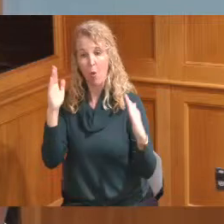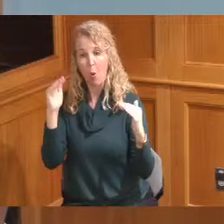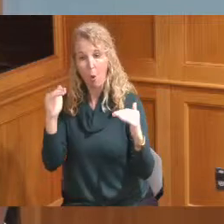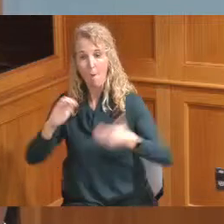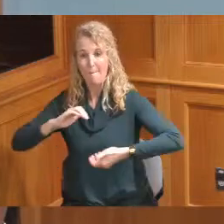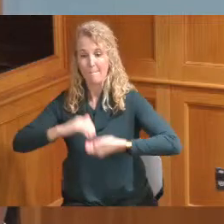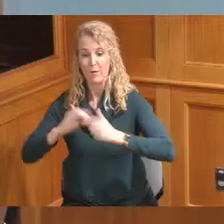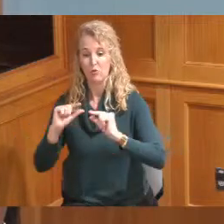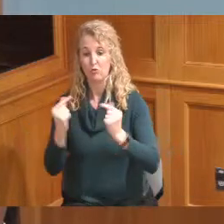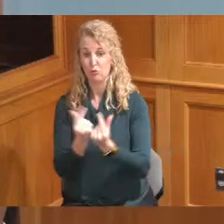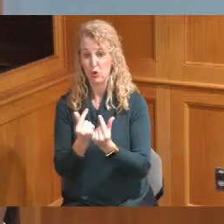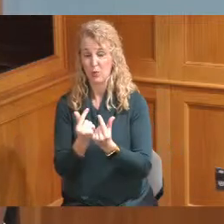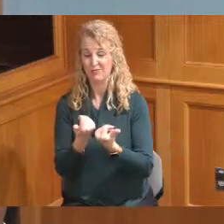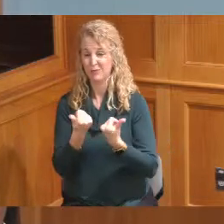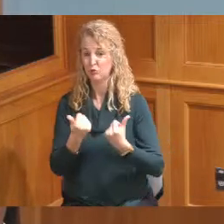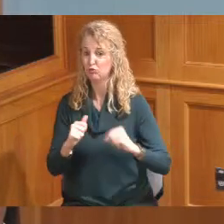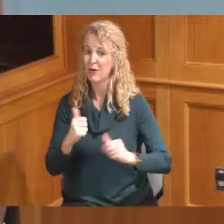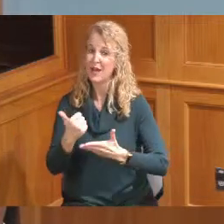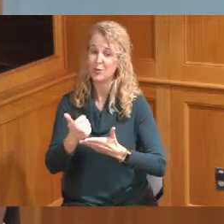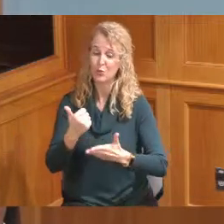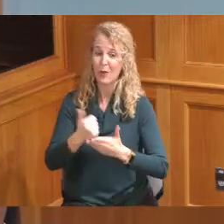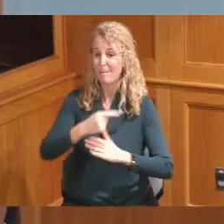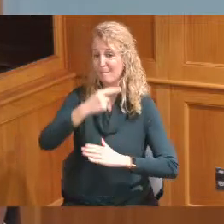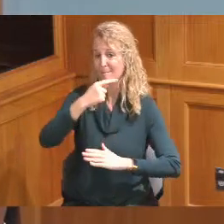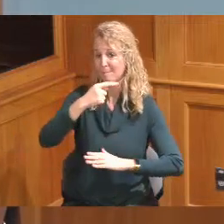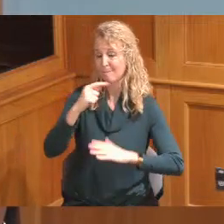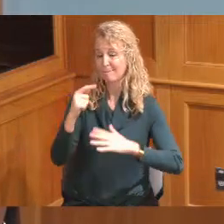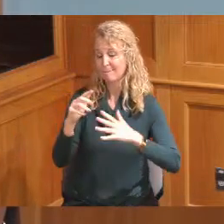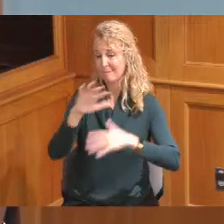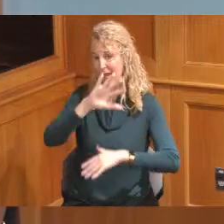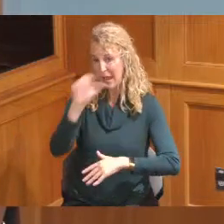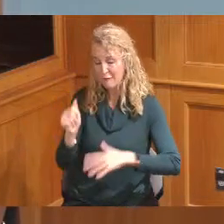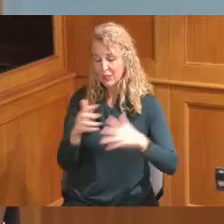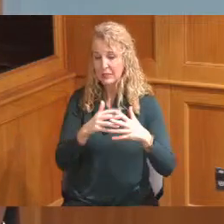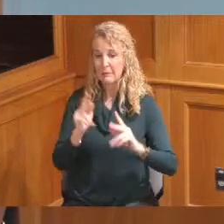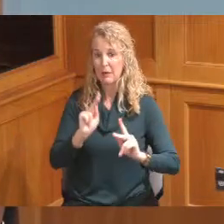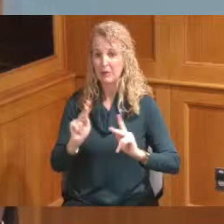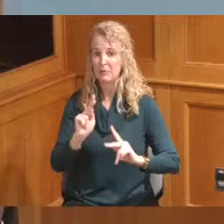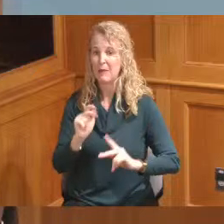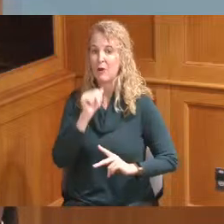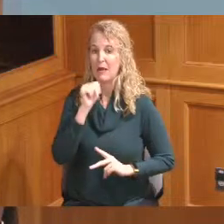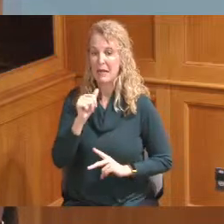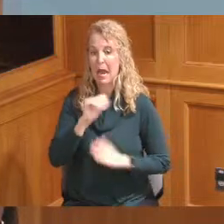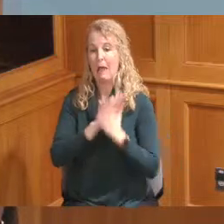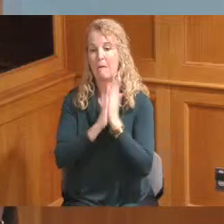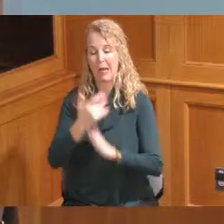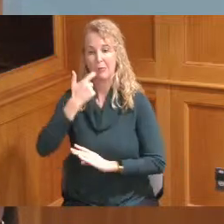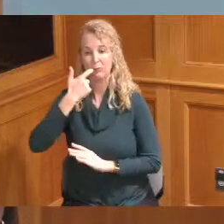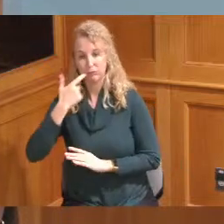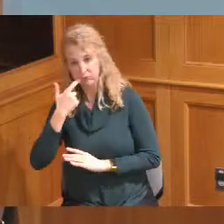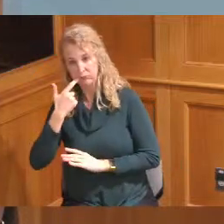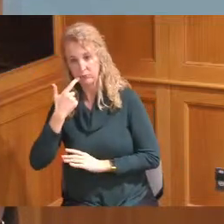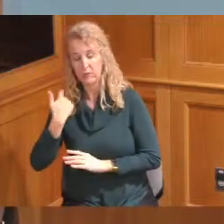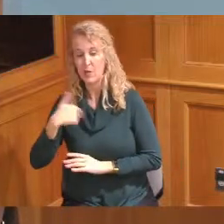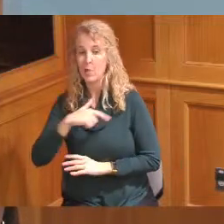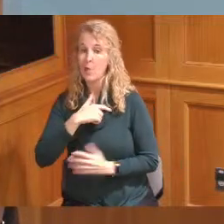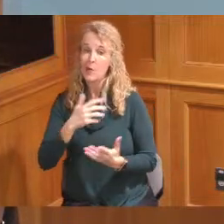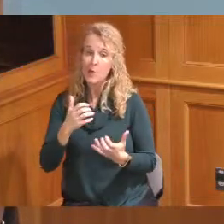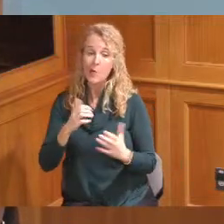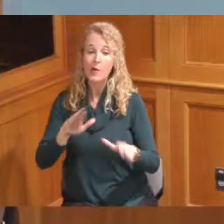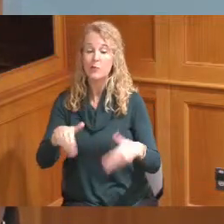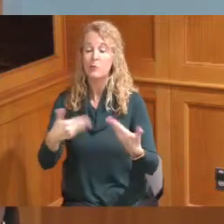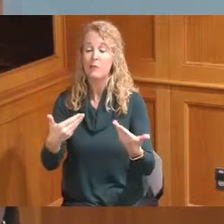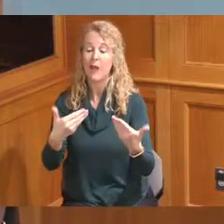to reduce African American youth substance use by creating prevention programming, hosting events, and providing